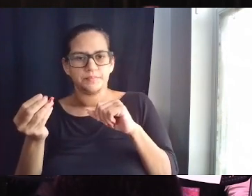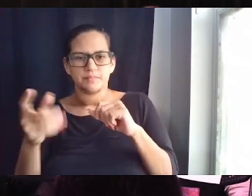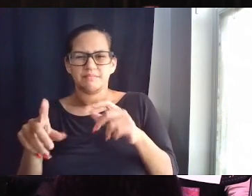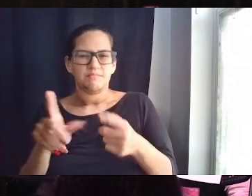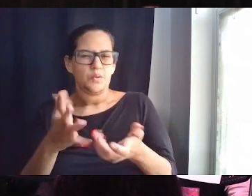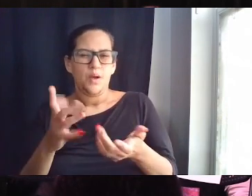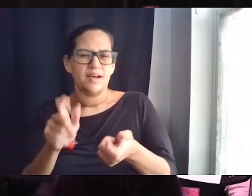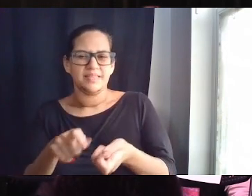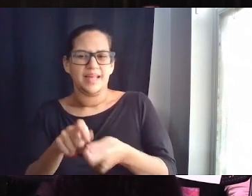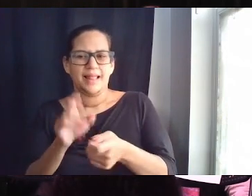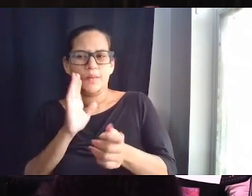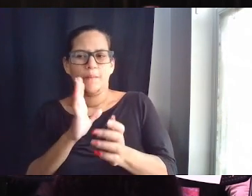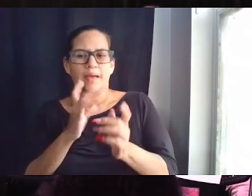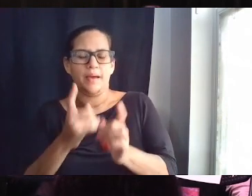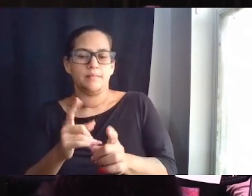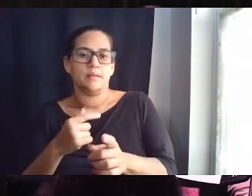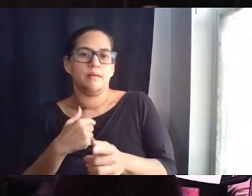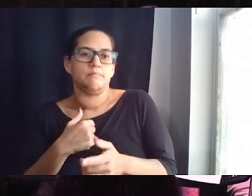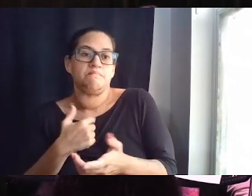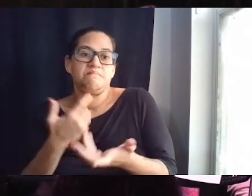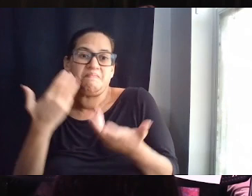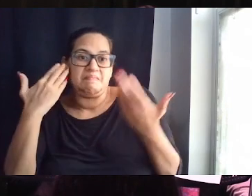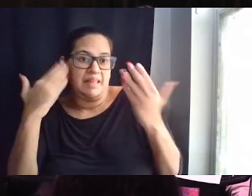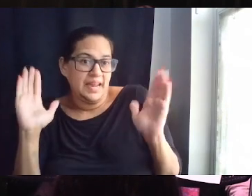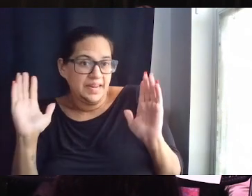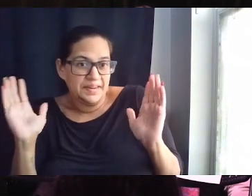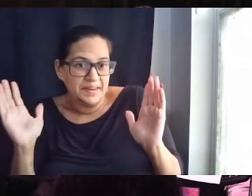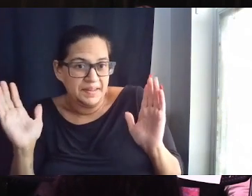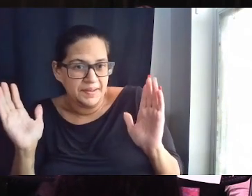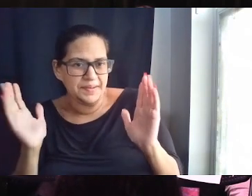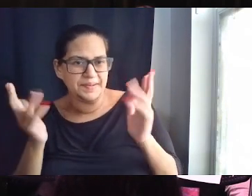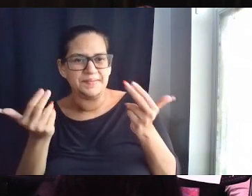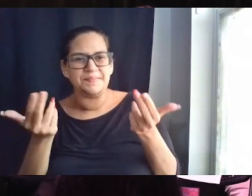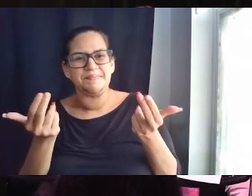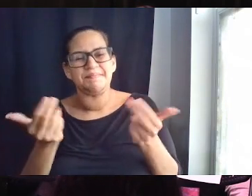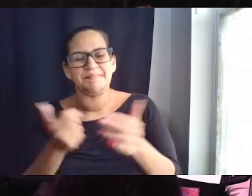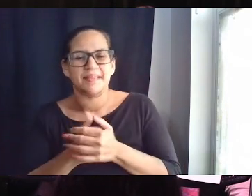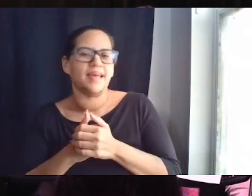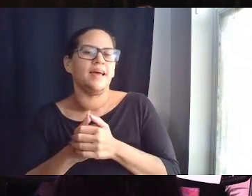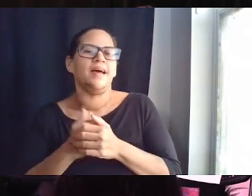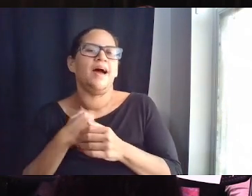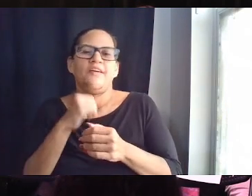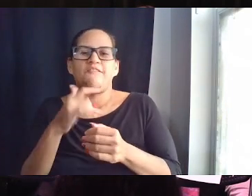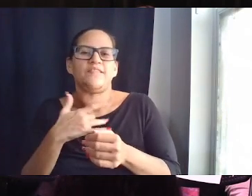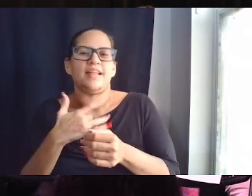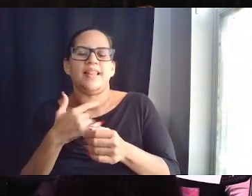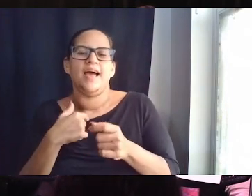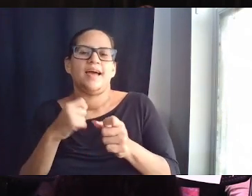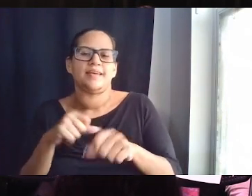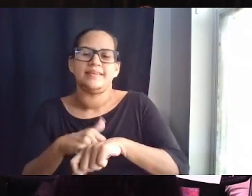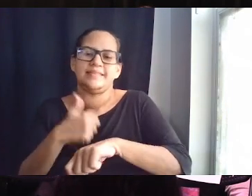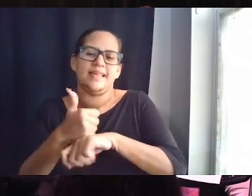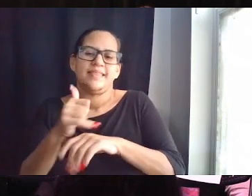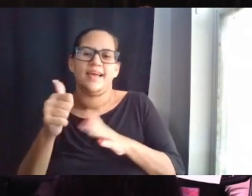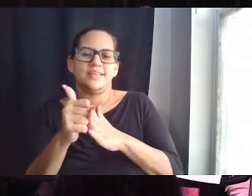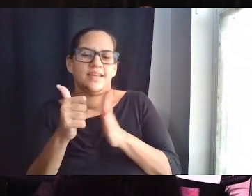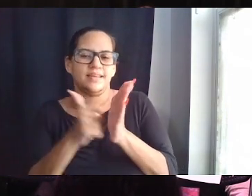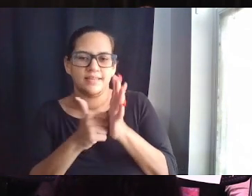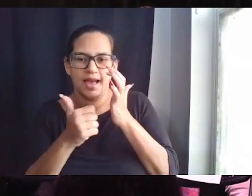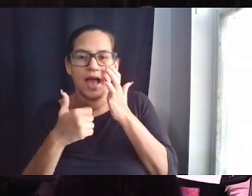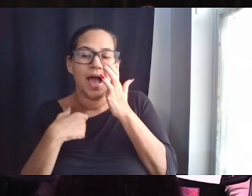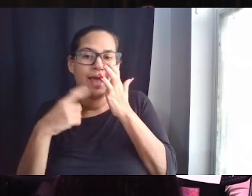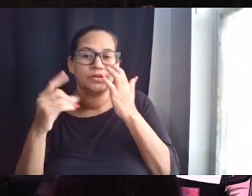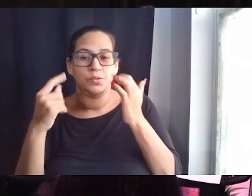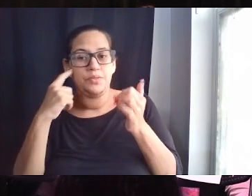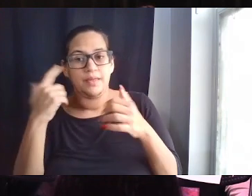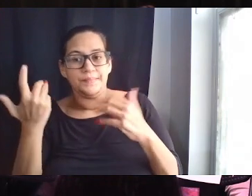And I was like, I don't know. Because I don't feel I can set the agenda. Like, what I do think is there's an